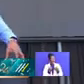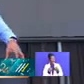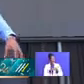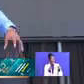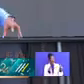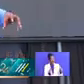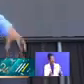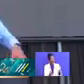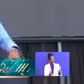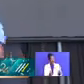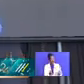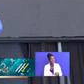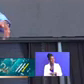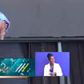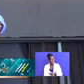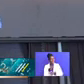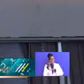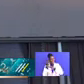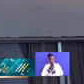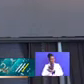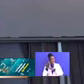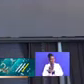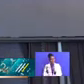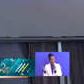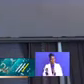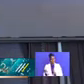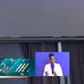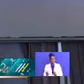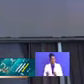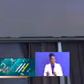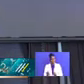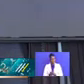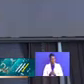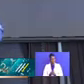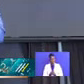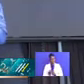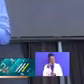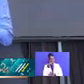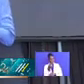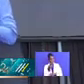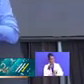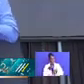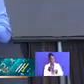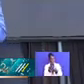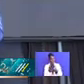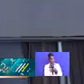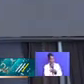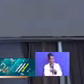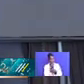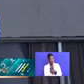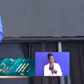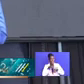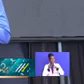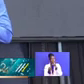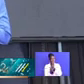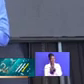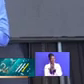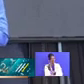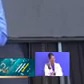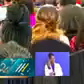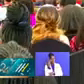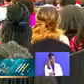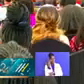have an altar this kind of wooden gods that I'm talking about and so as a boy as I was growing